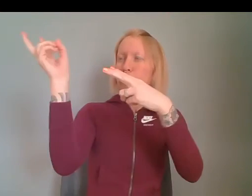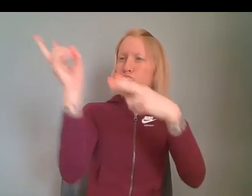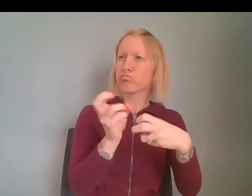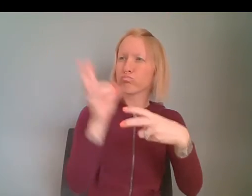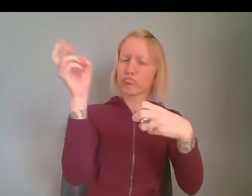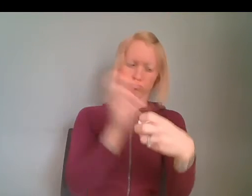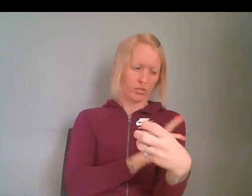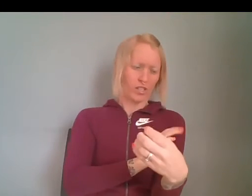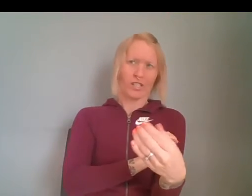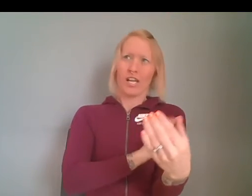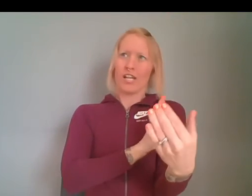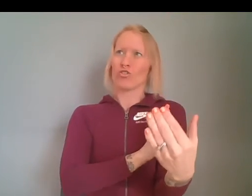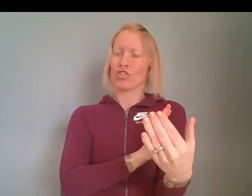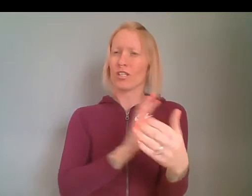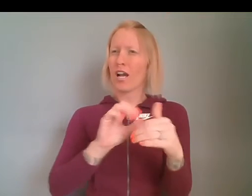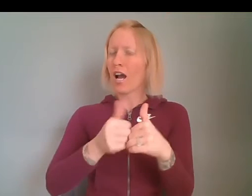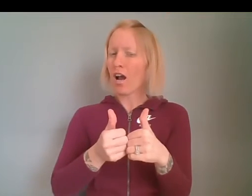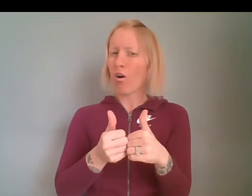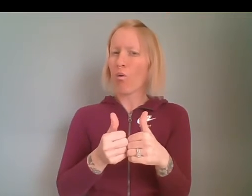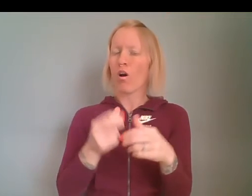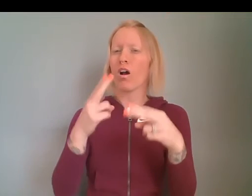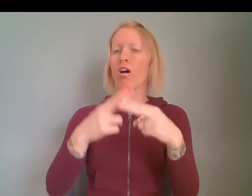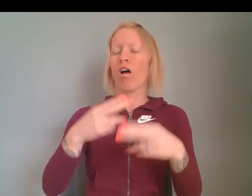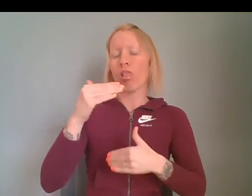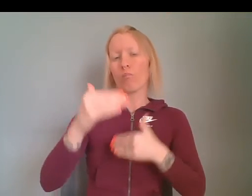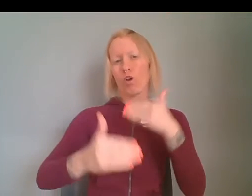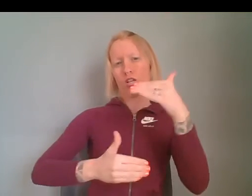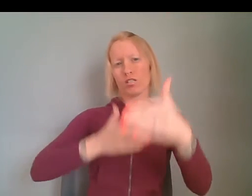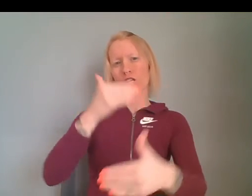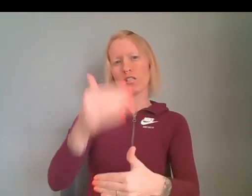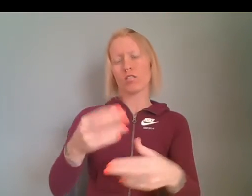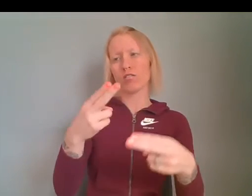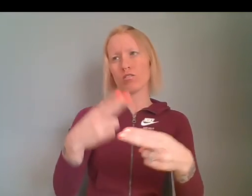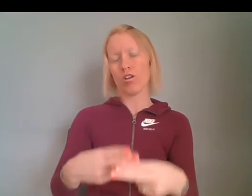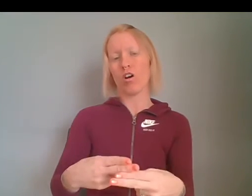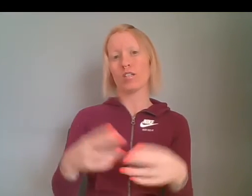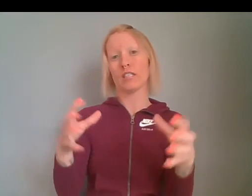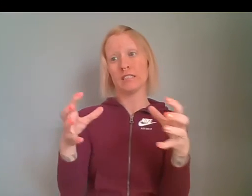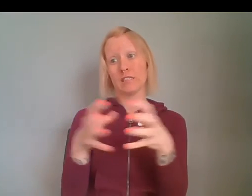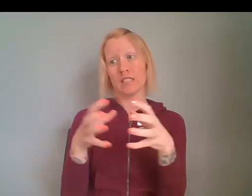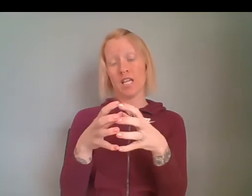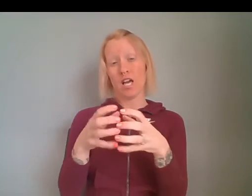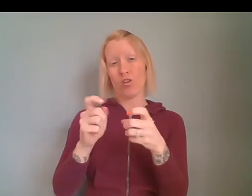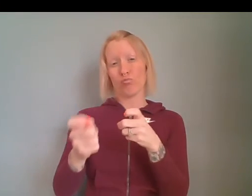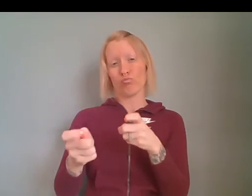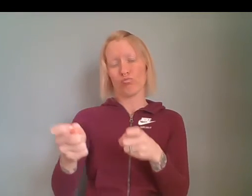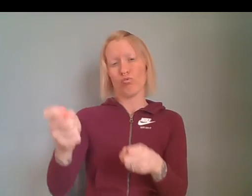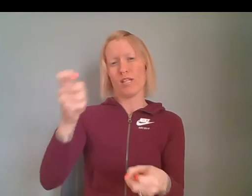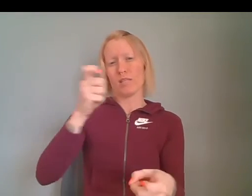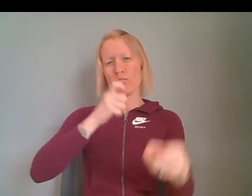Now that is a very complicated process, but we're going to talk a little bit about